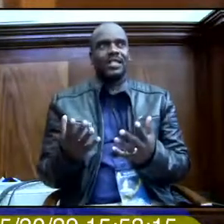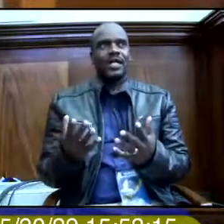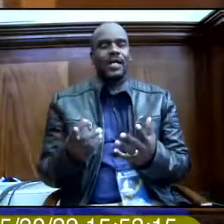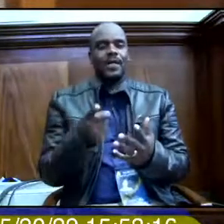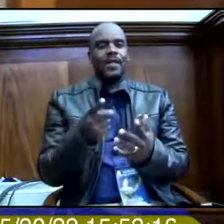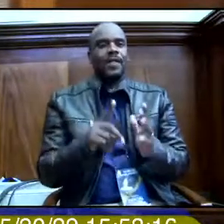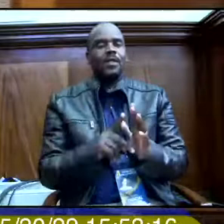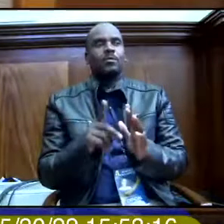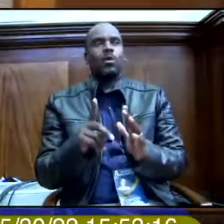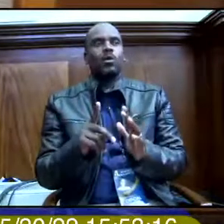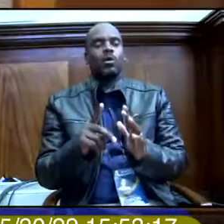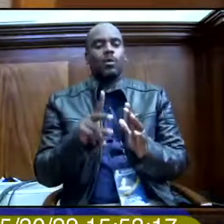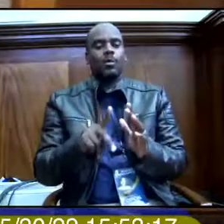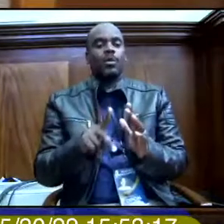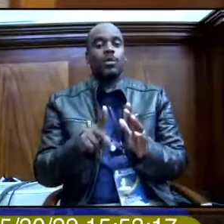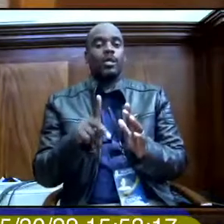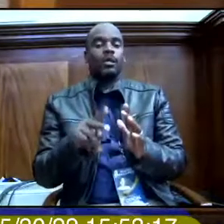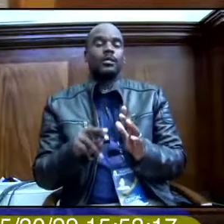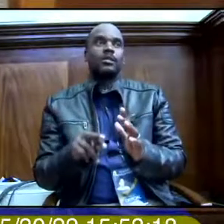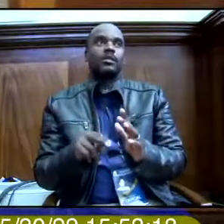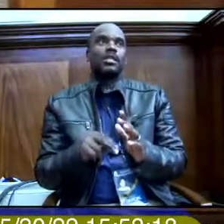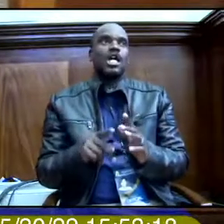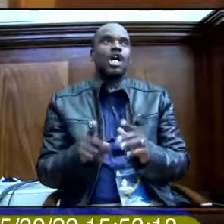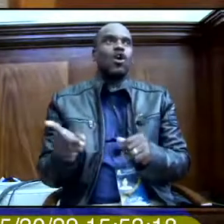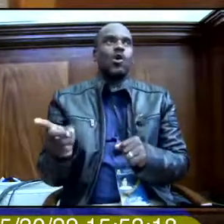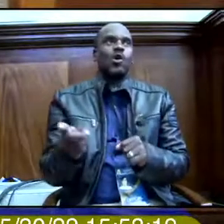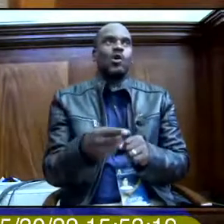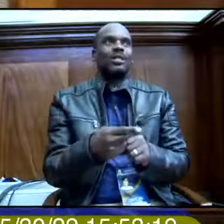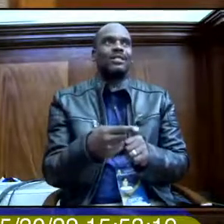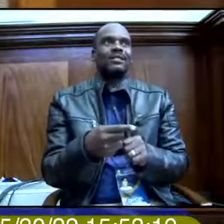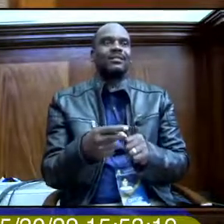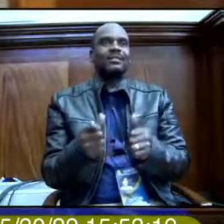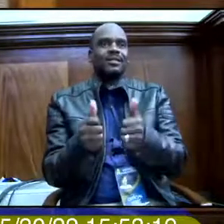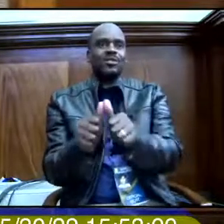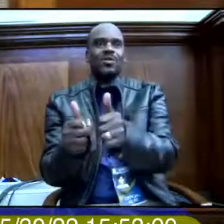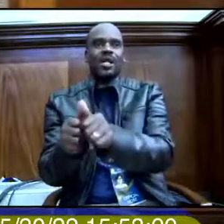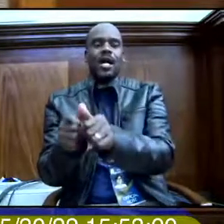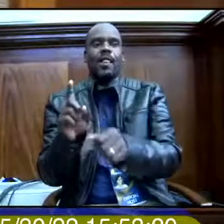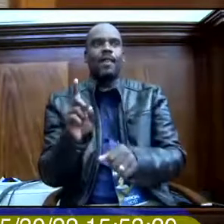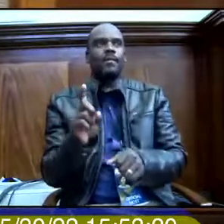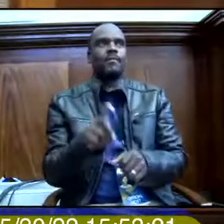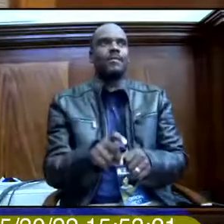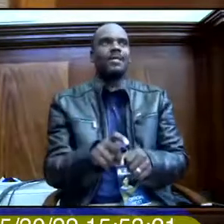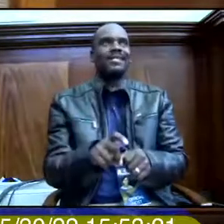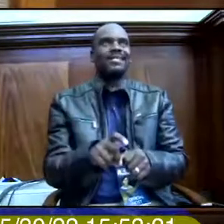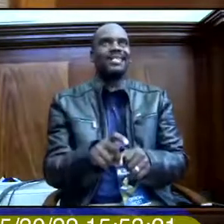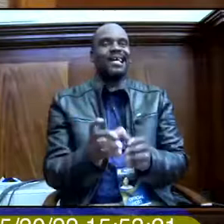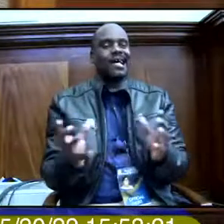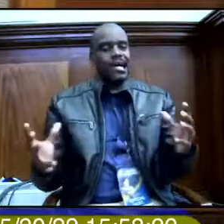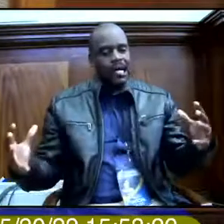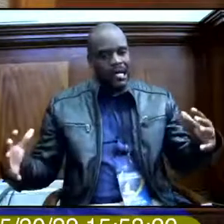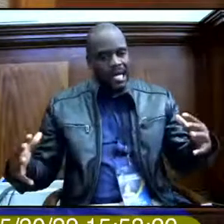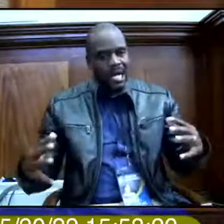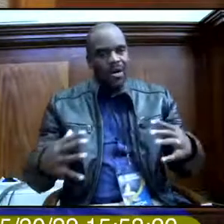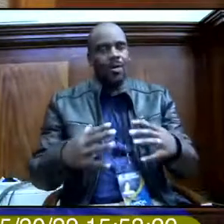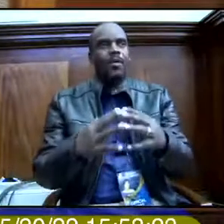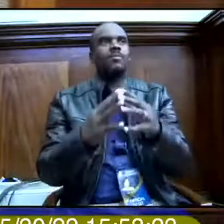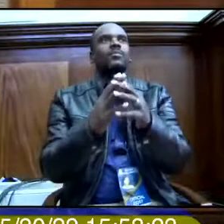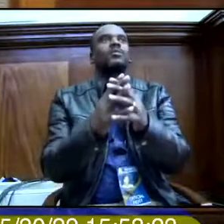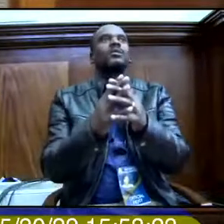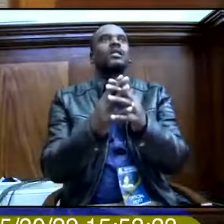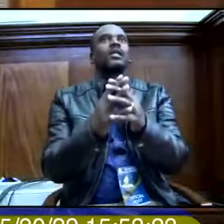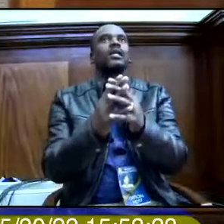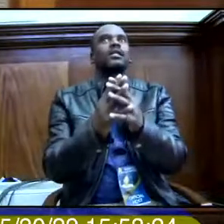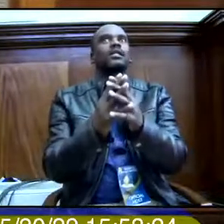product all these relevant stakeholders must come together and